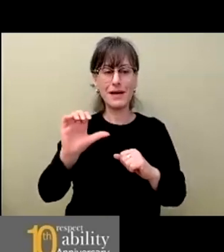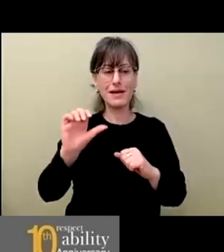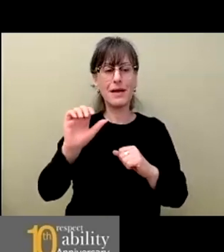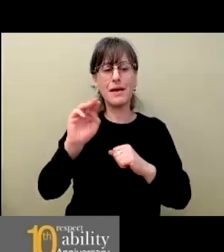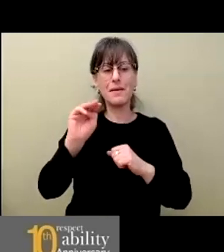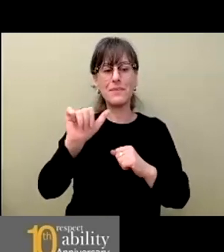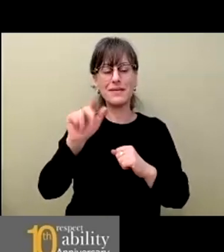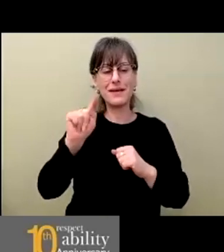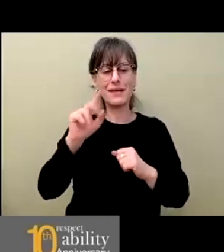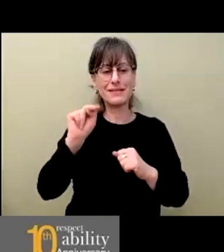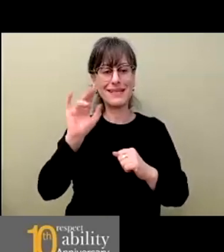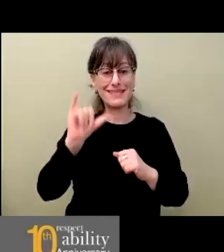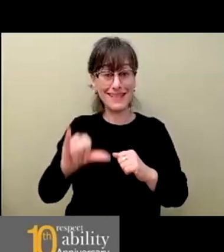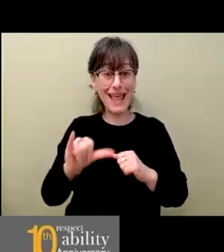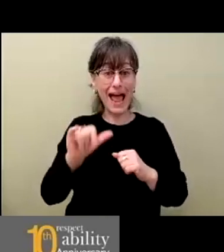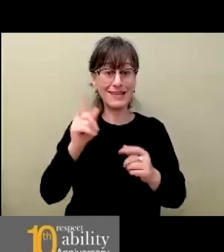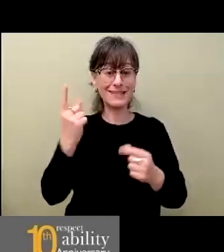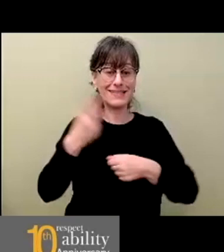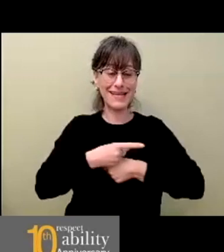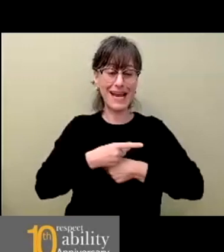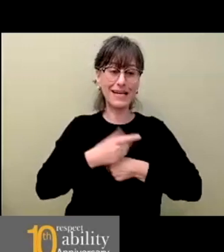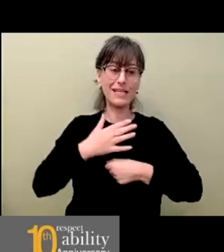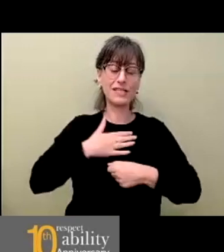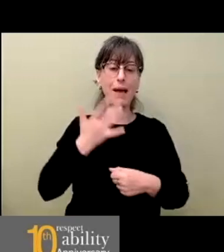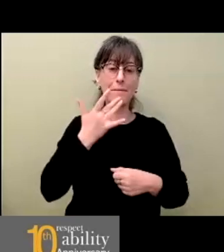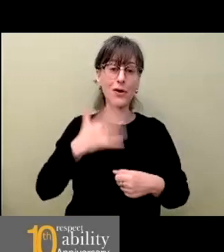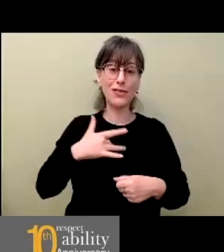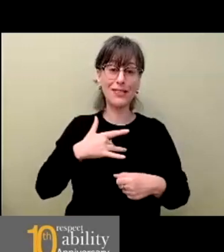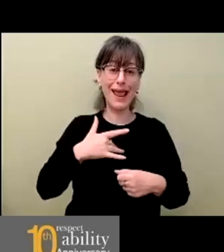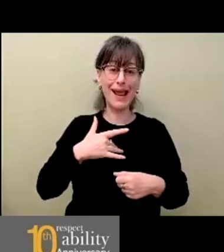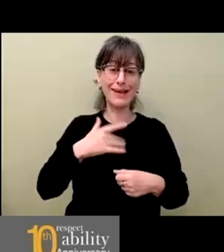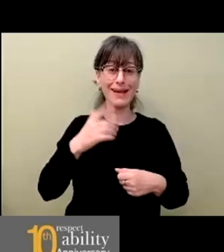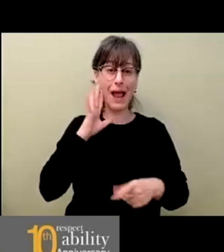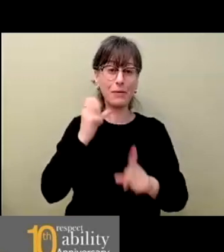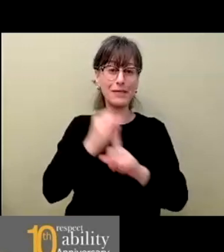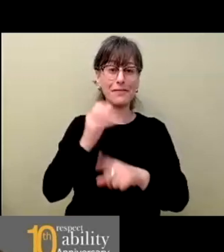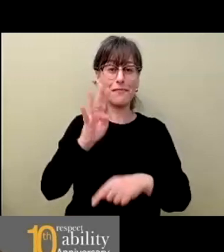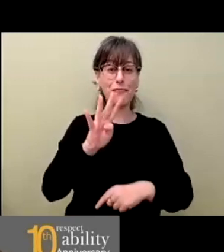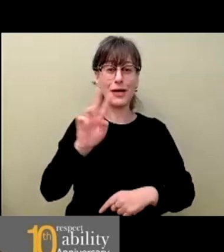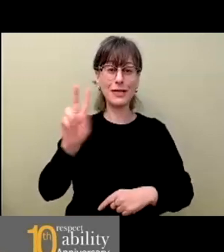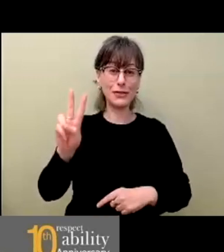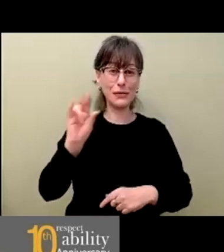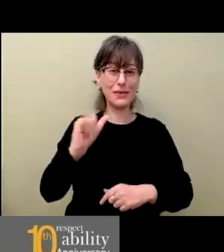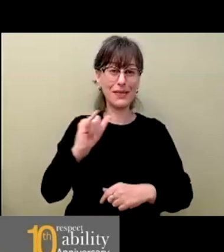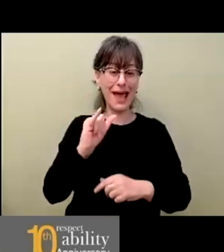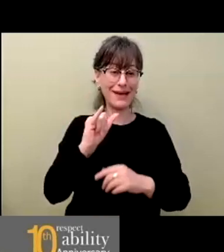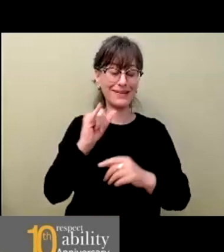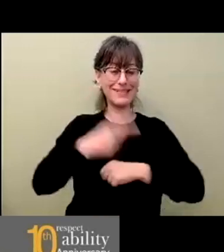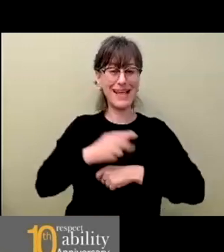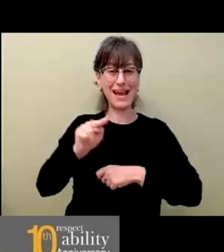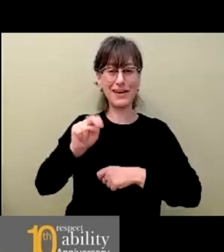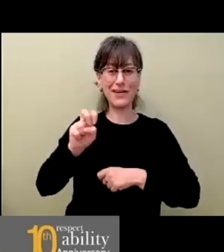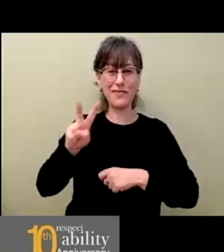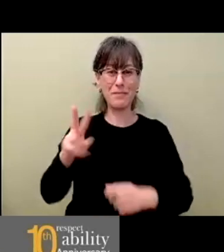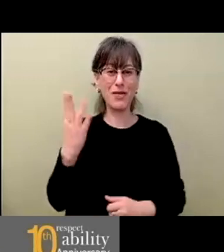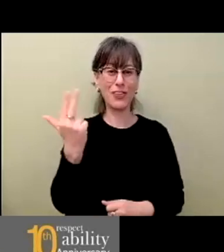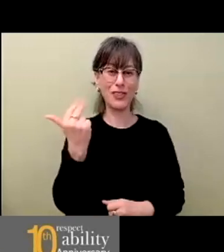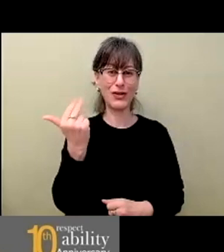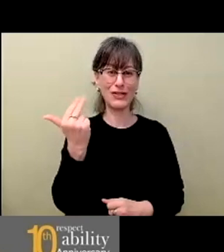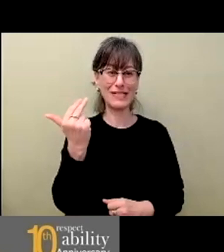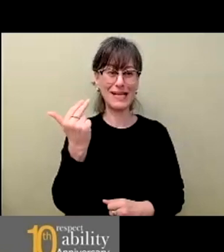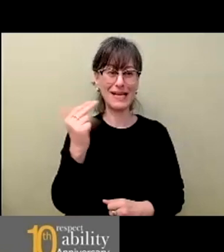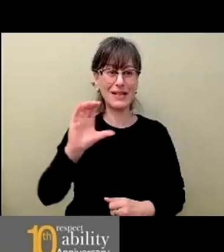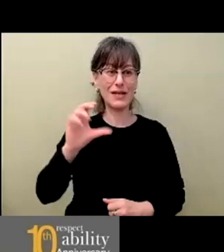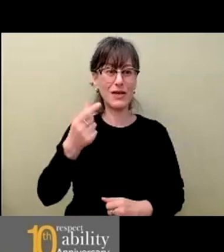birthday. So your application will be my birthday present. Send it right in. Yes. This keeps me from